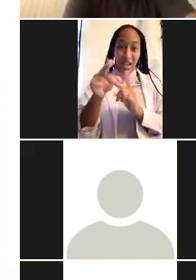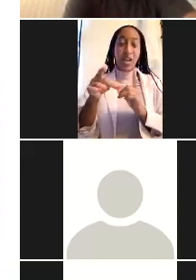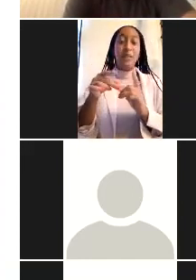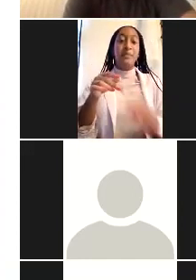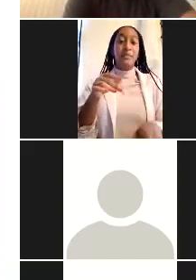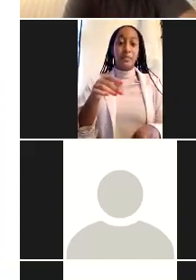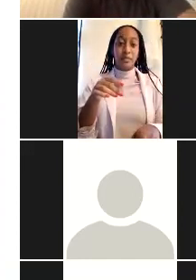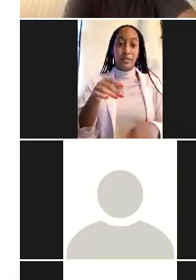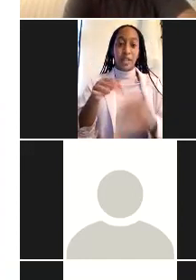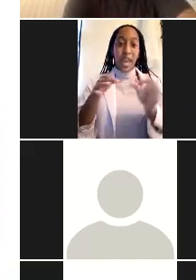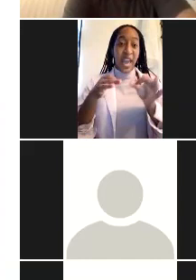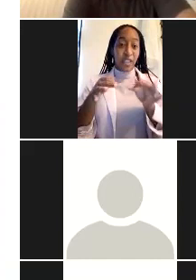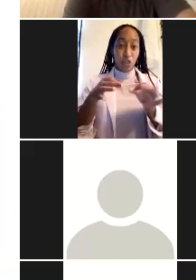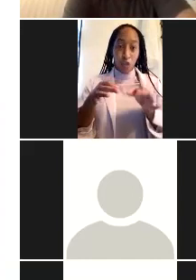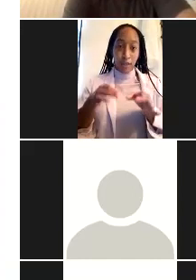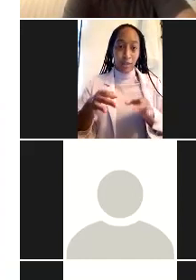button, right?